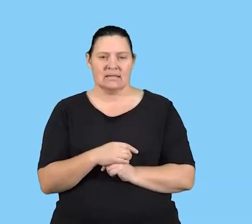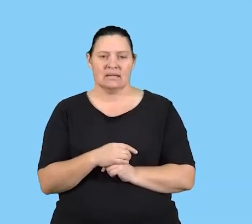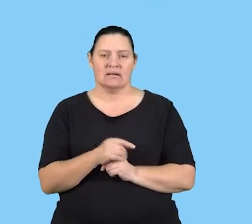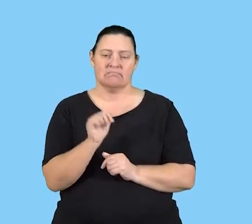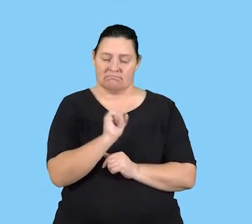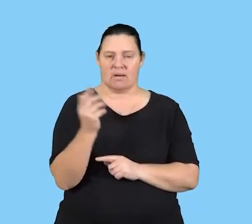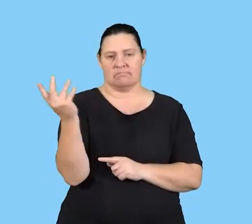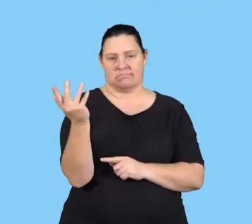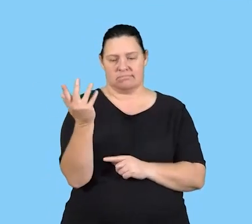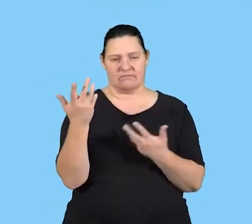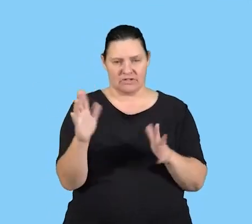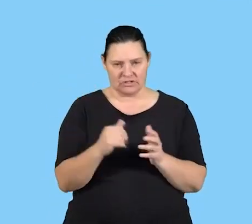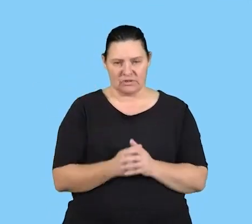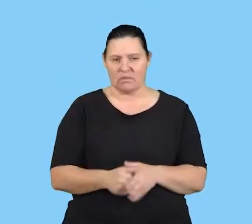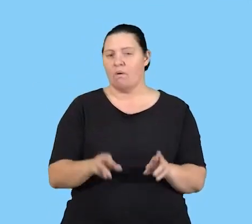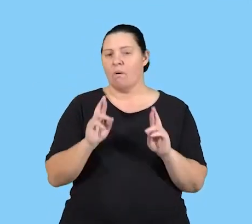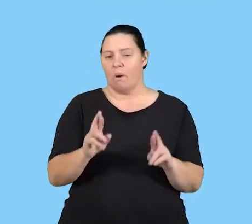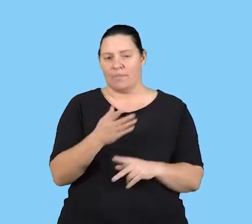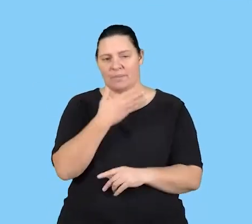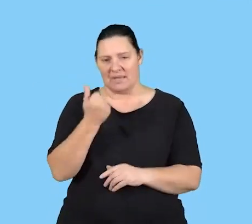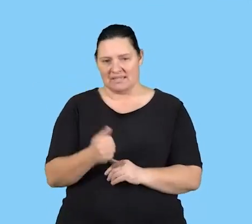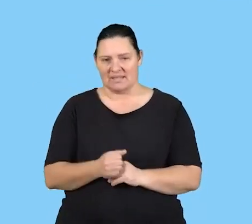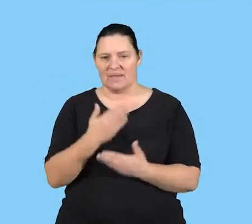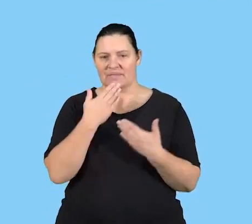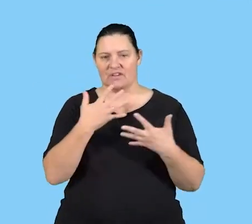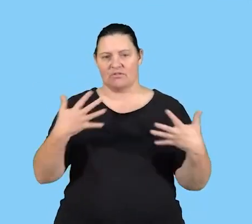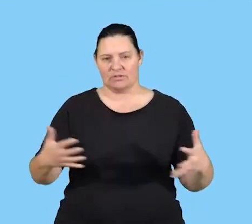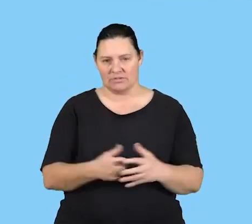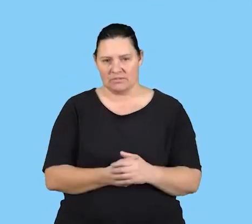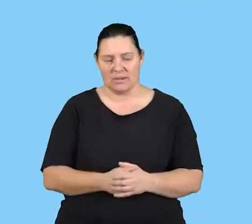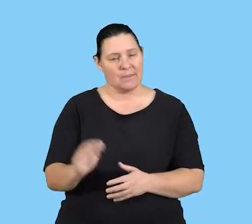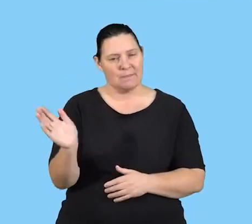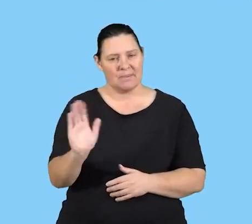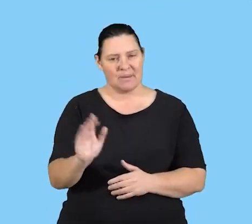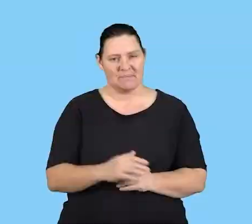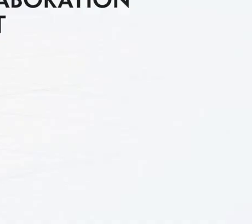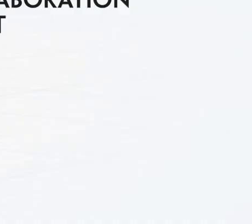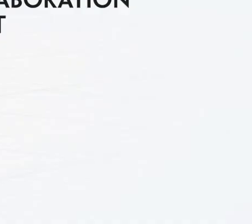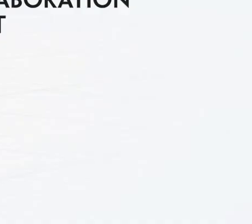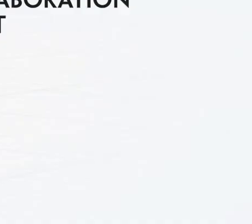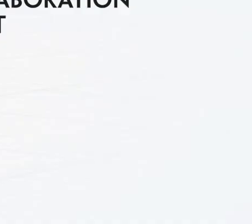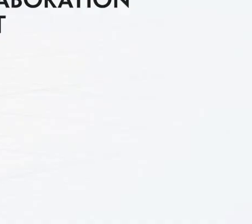the presentation, and I wish you all the best. Thank you very much. Goodbye.